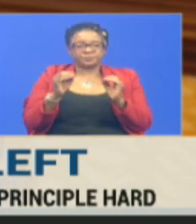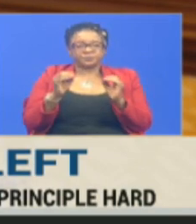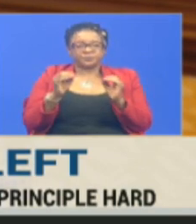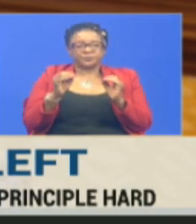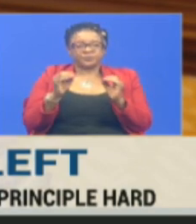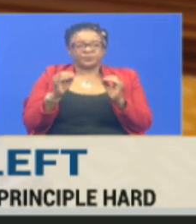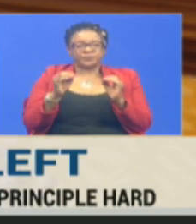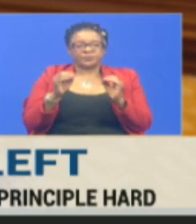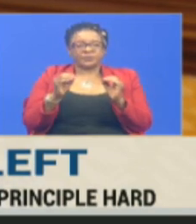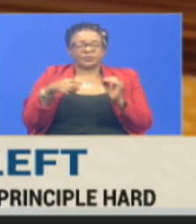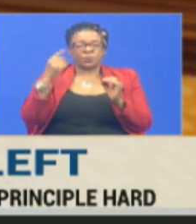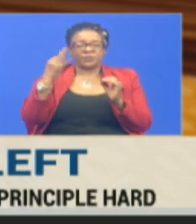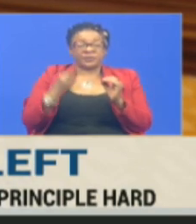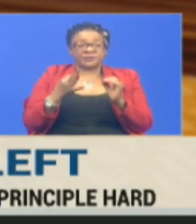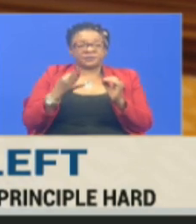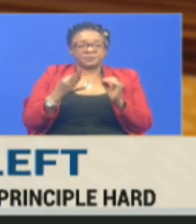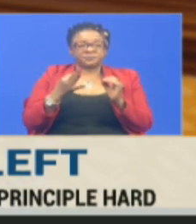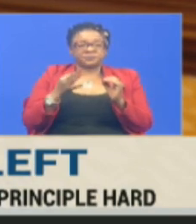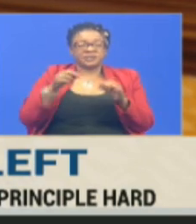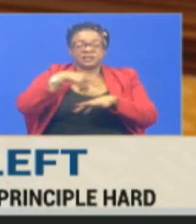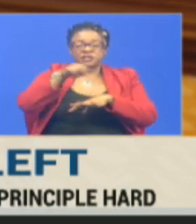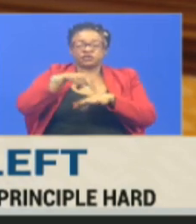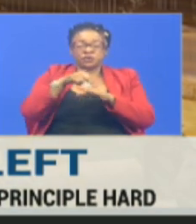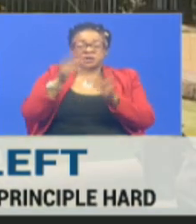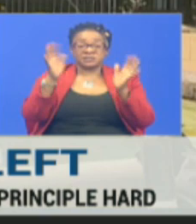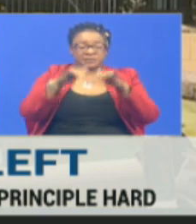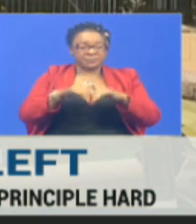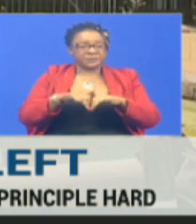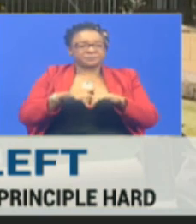the one-third in the National Assembly.